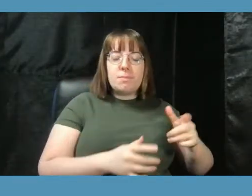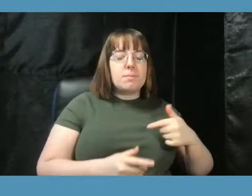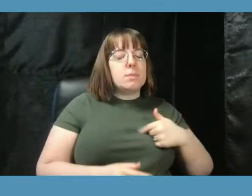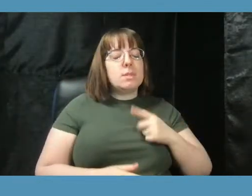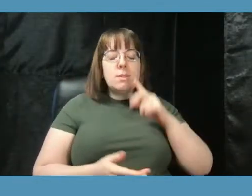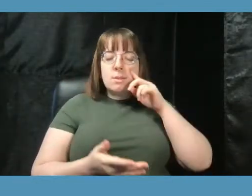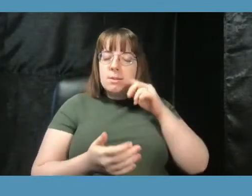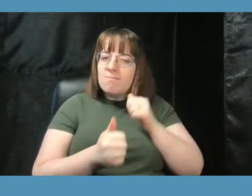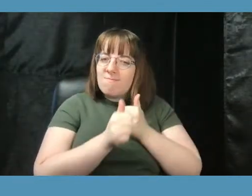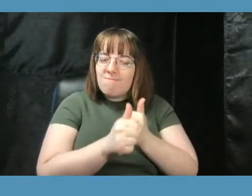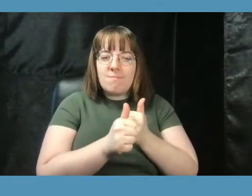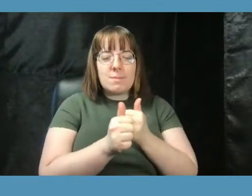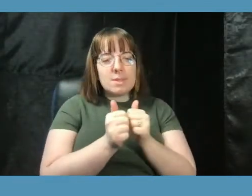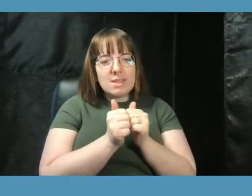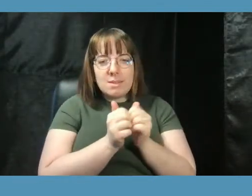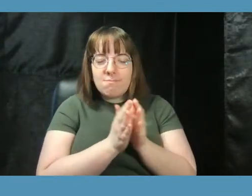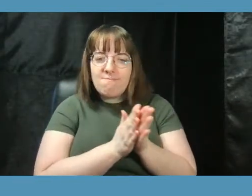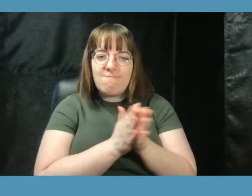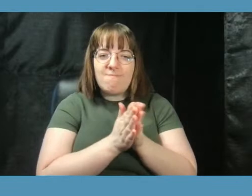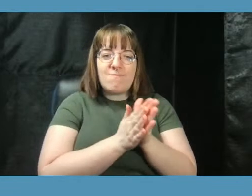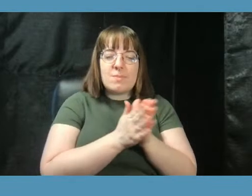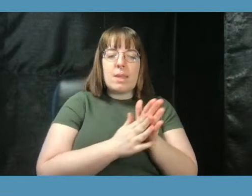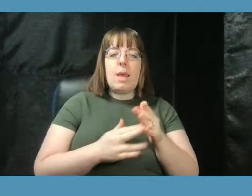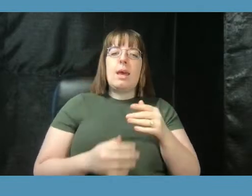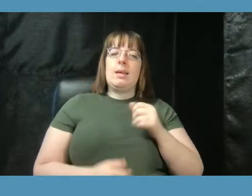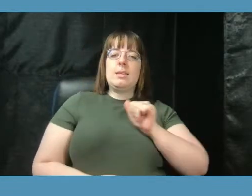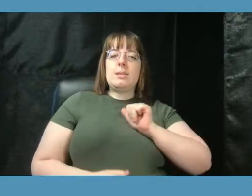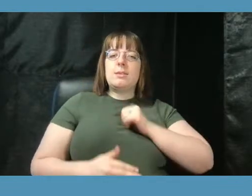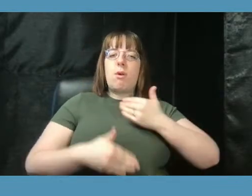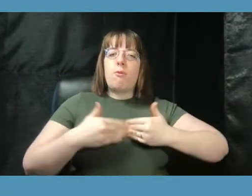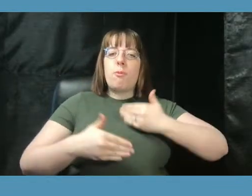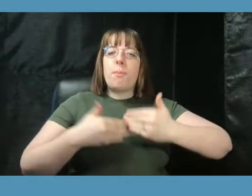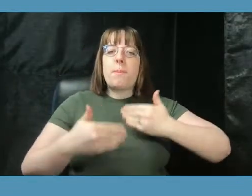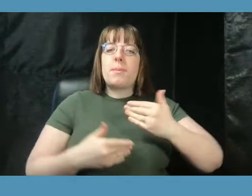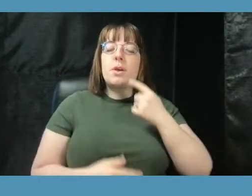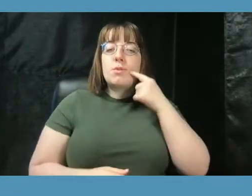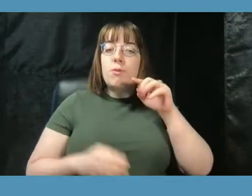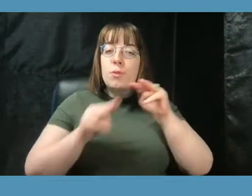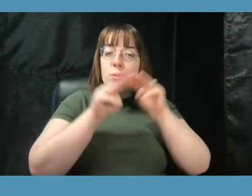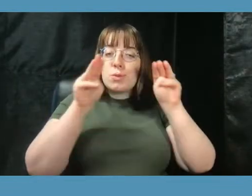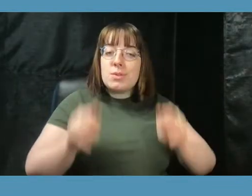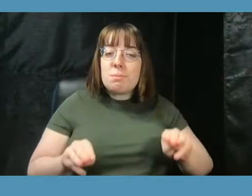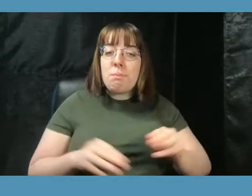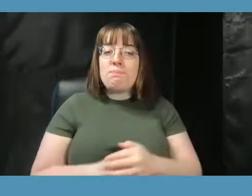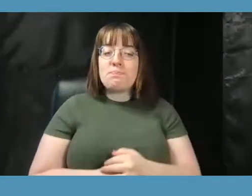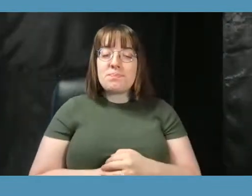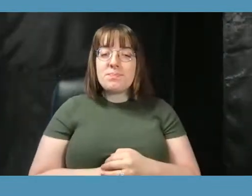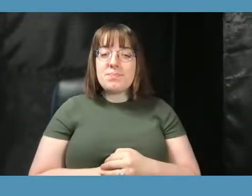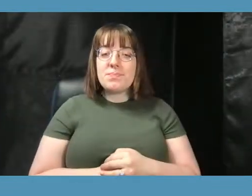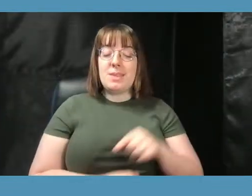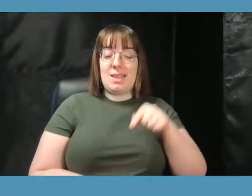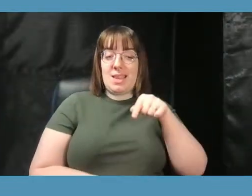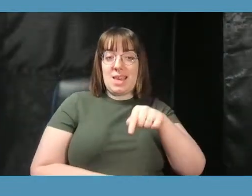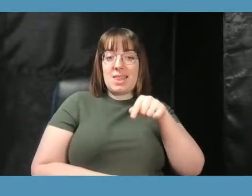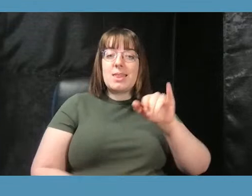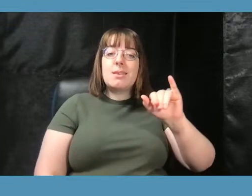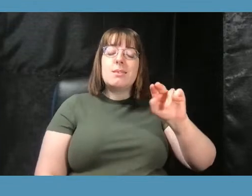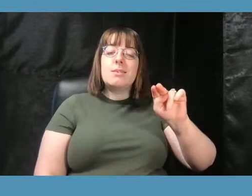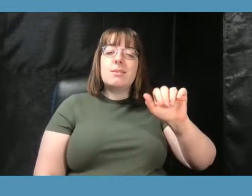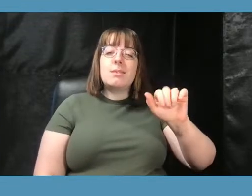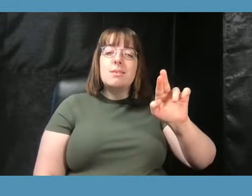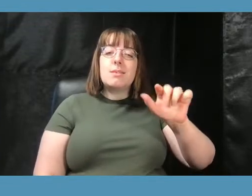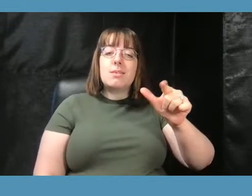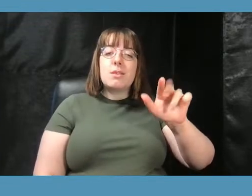providing free, self-paced training resources for small museums. This inaugural series of online trainings and